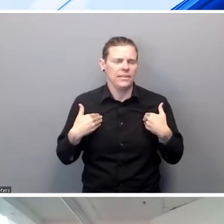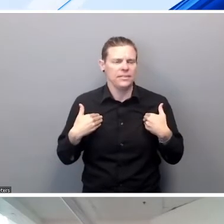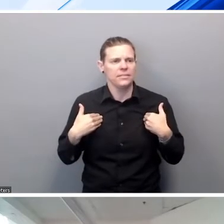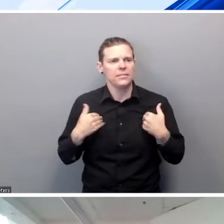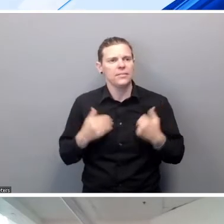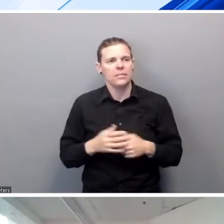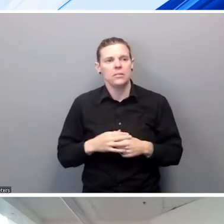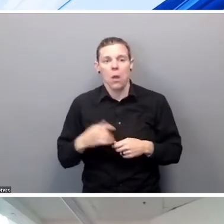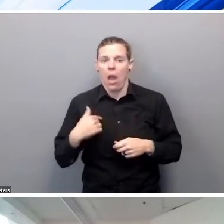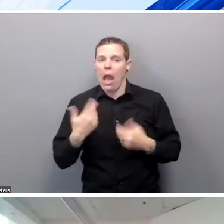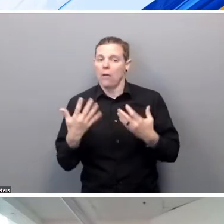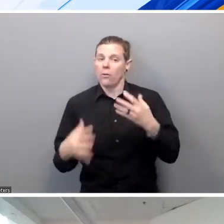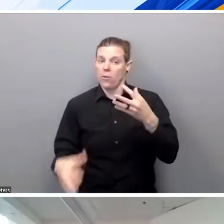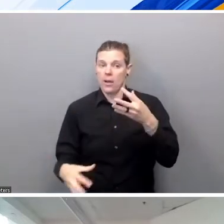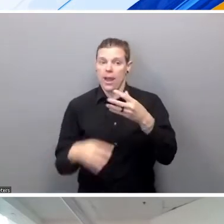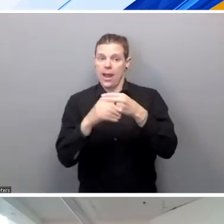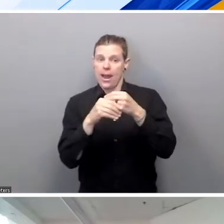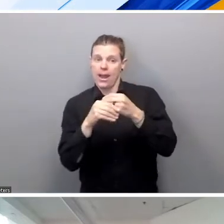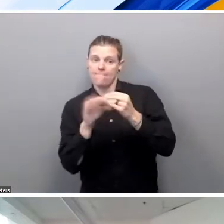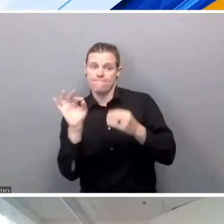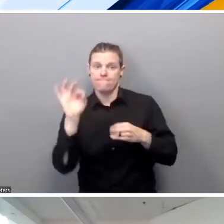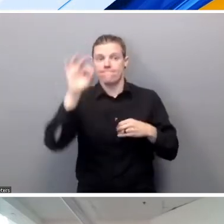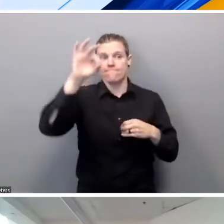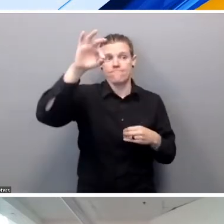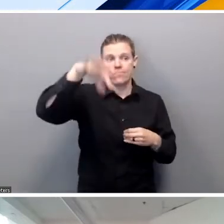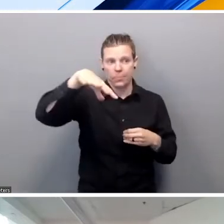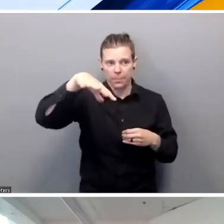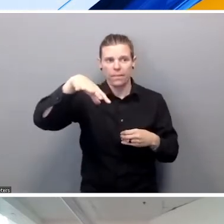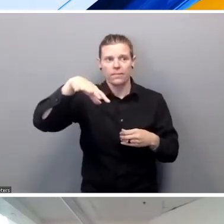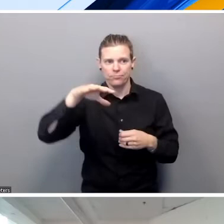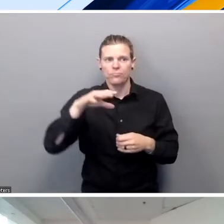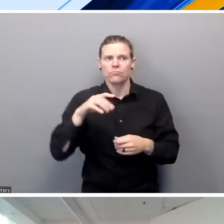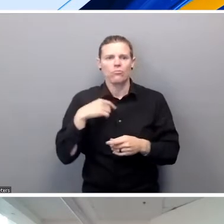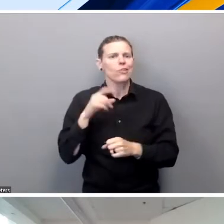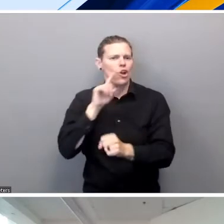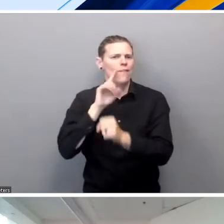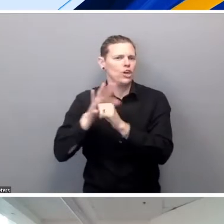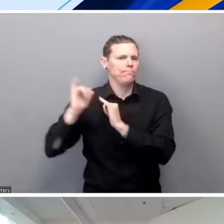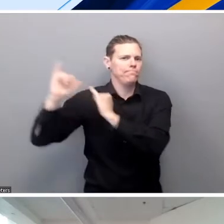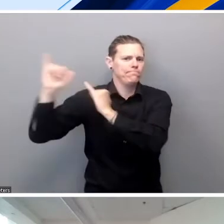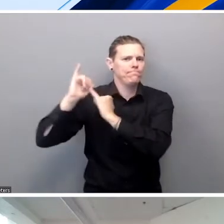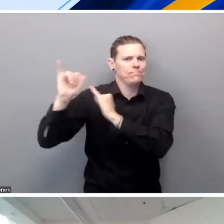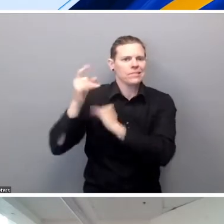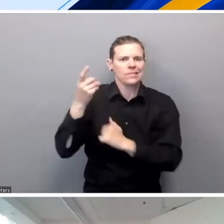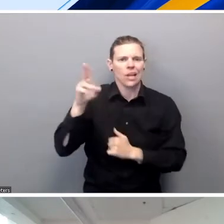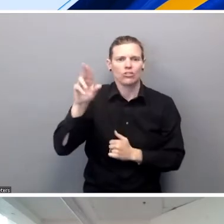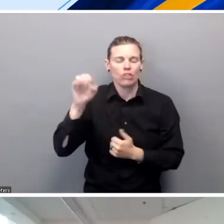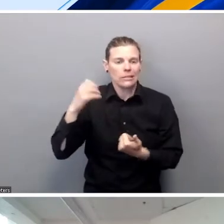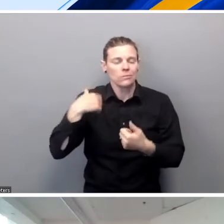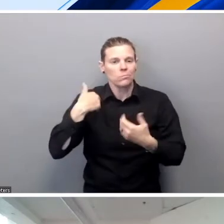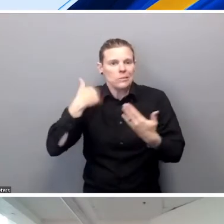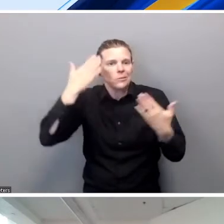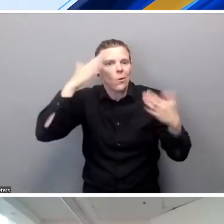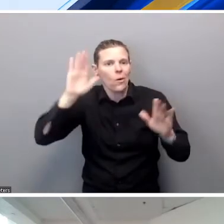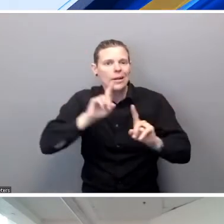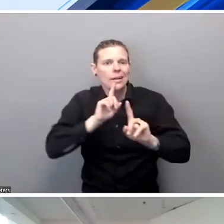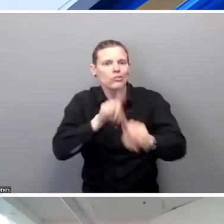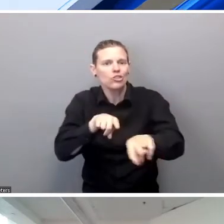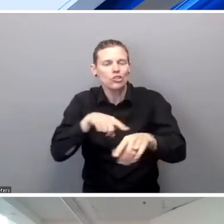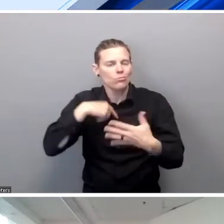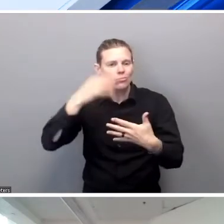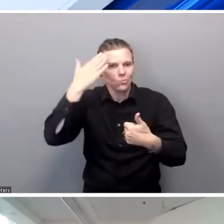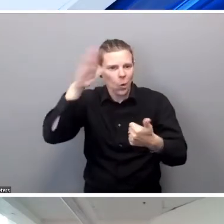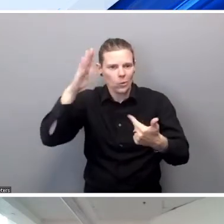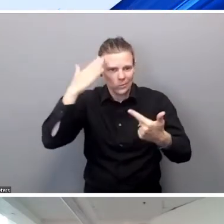just confirm what Secretary Scrace just said. There's so many unknowns now that I don't think it would be useful to